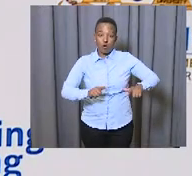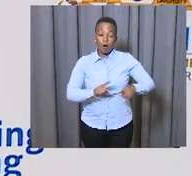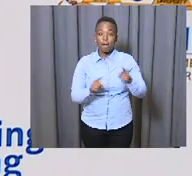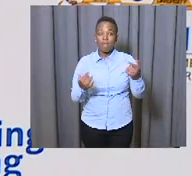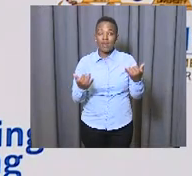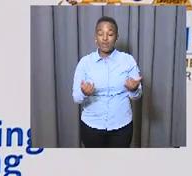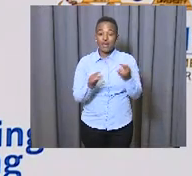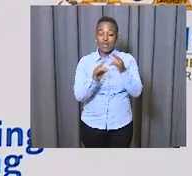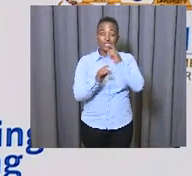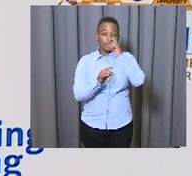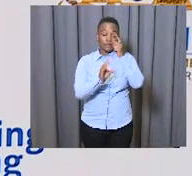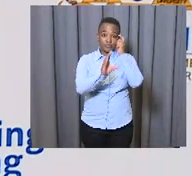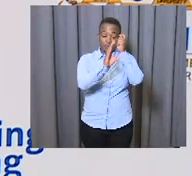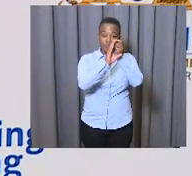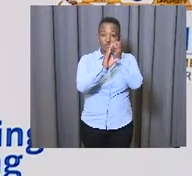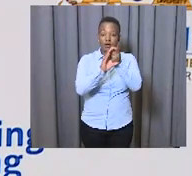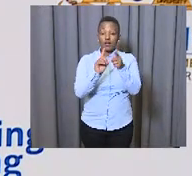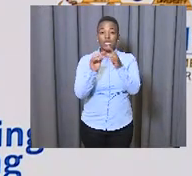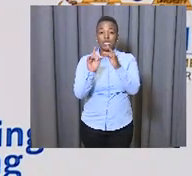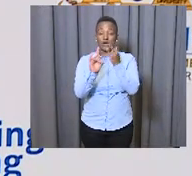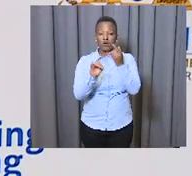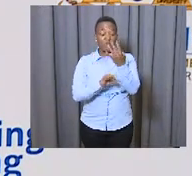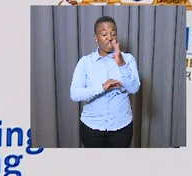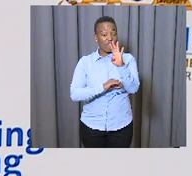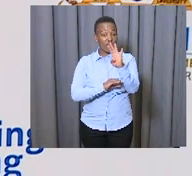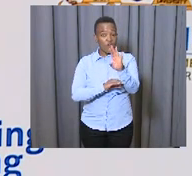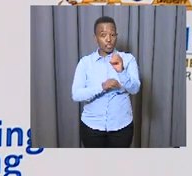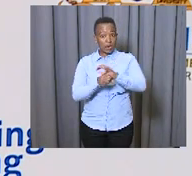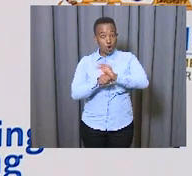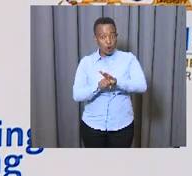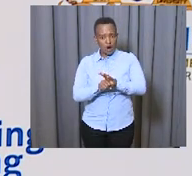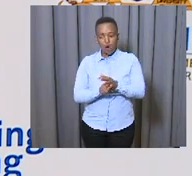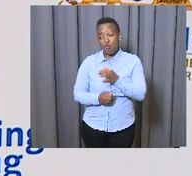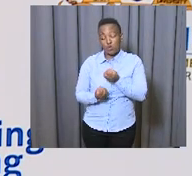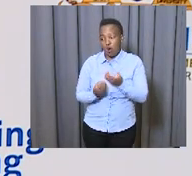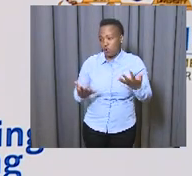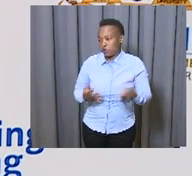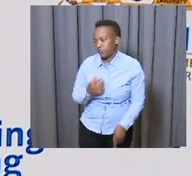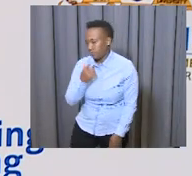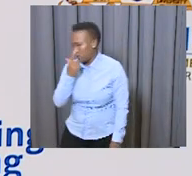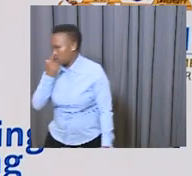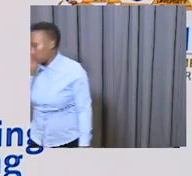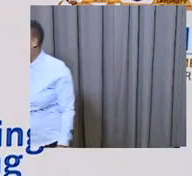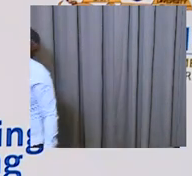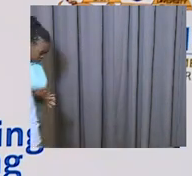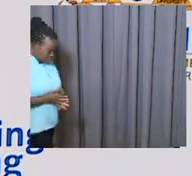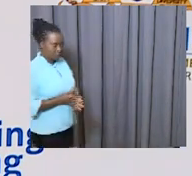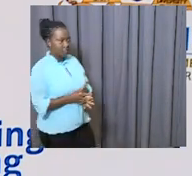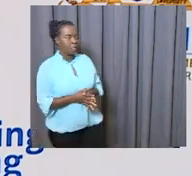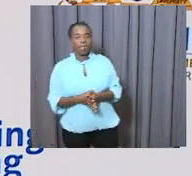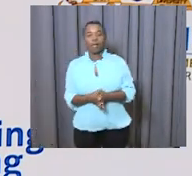the townships, even if you have 40 cases, it's a lot because the transmission can